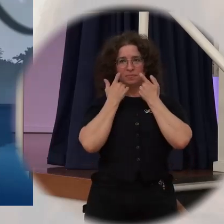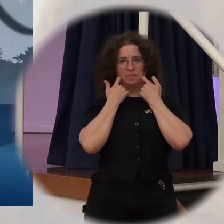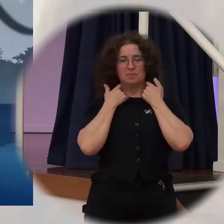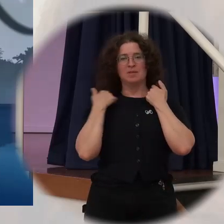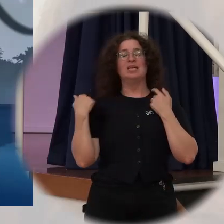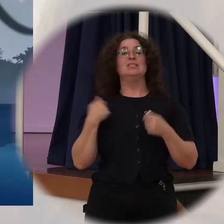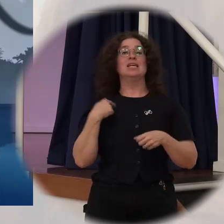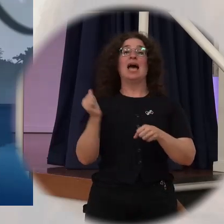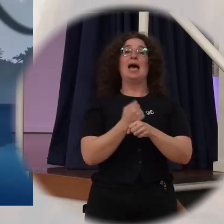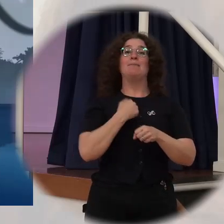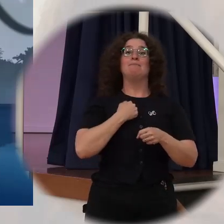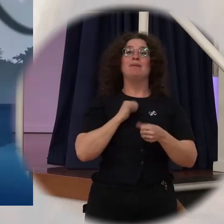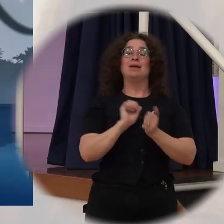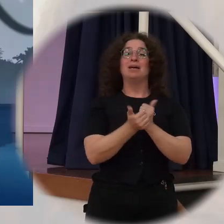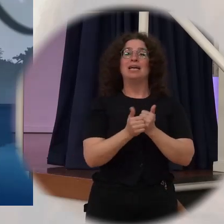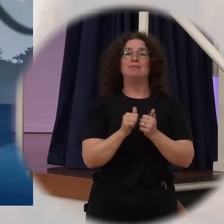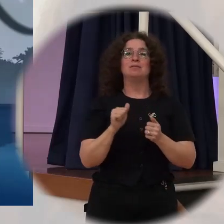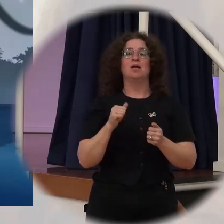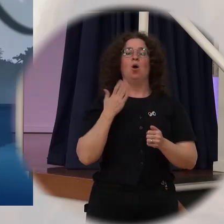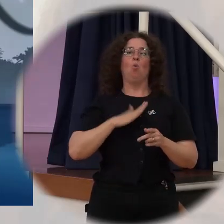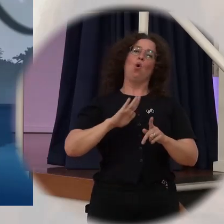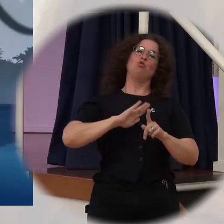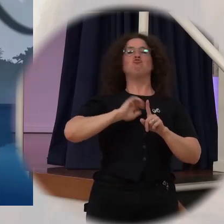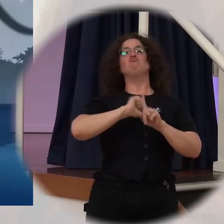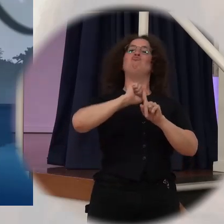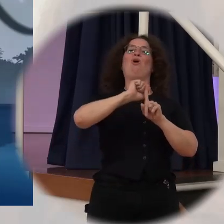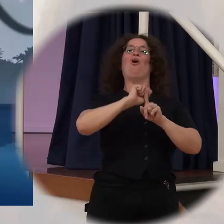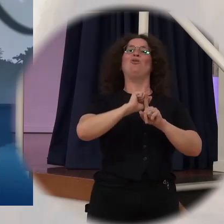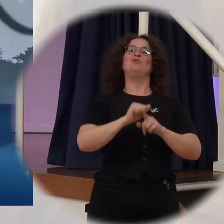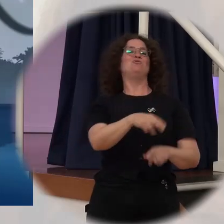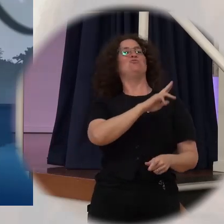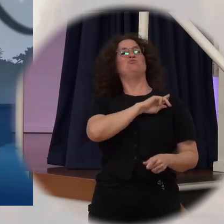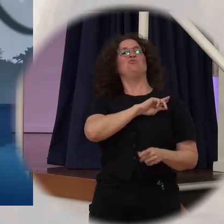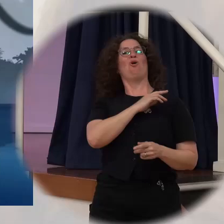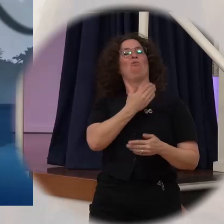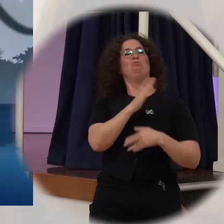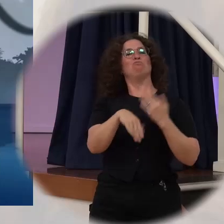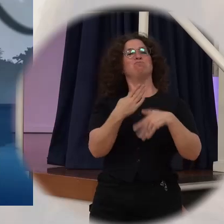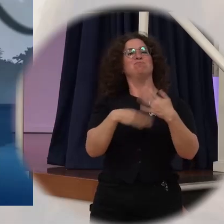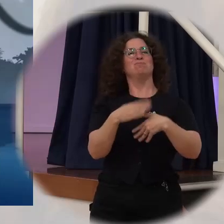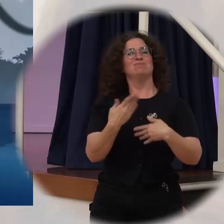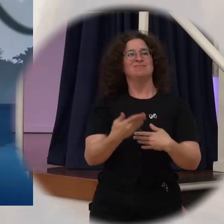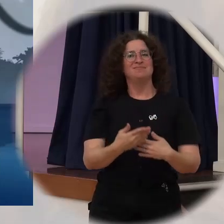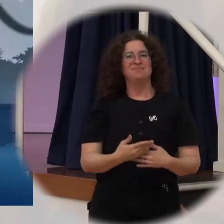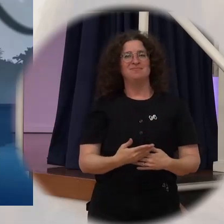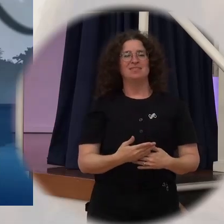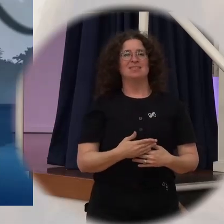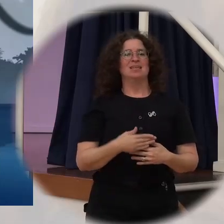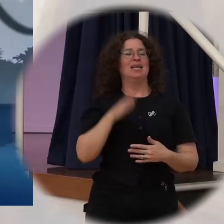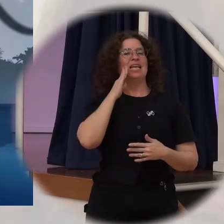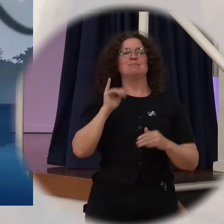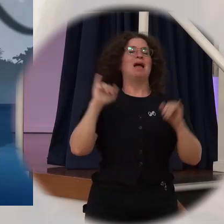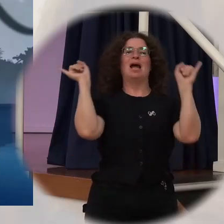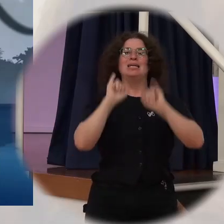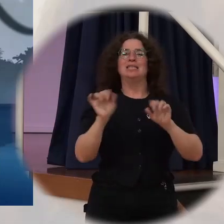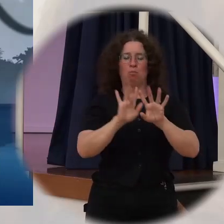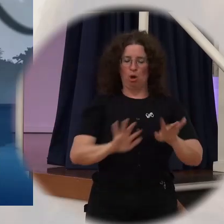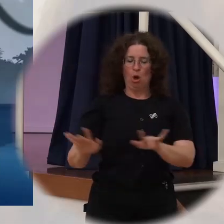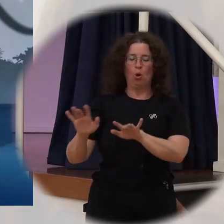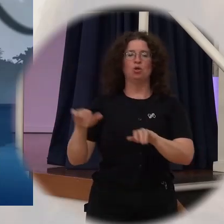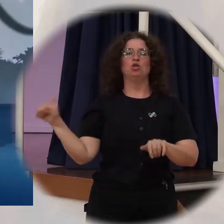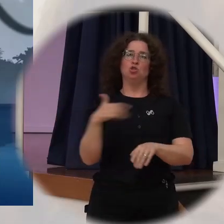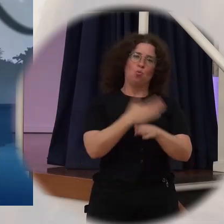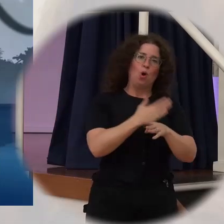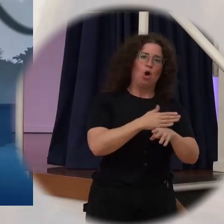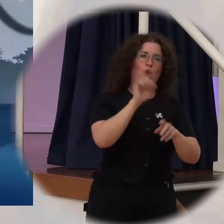games, I try to make them very polished, very reliable. Even though I'm hacking this terrible code together, I still make sure it works on all the platforms,